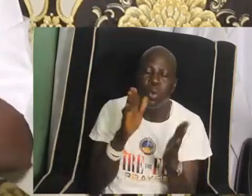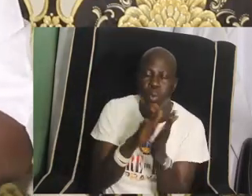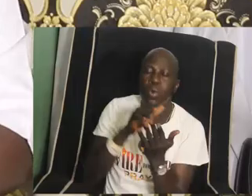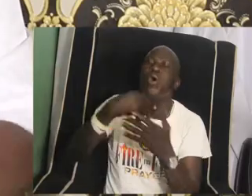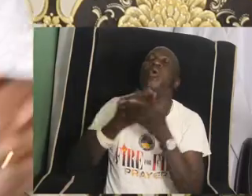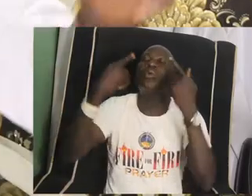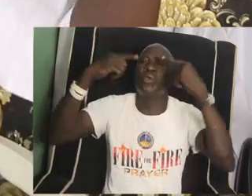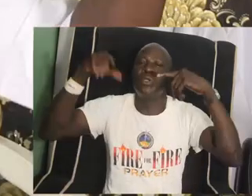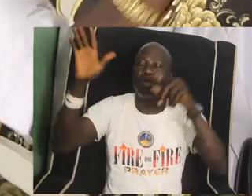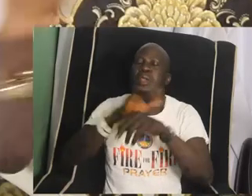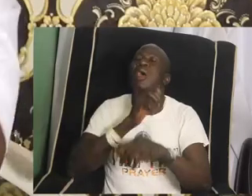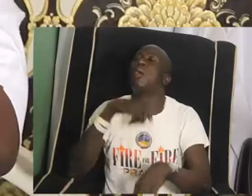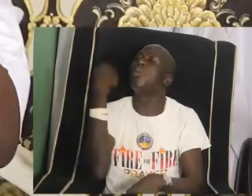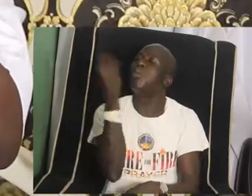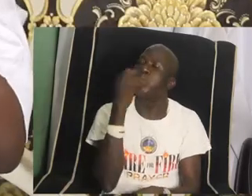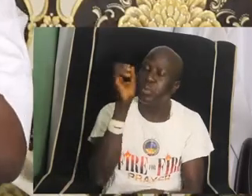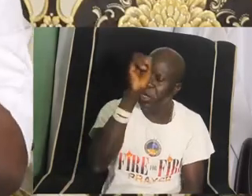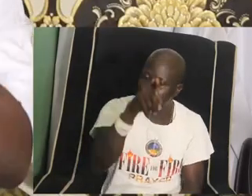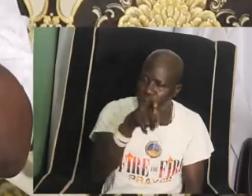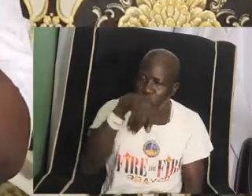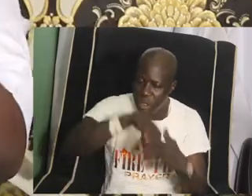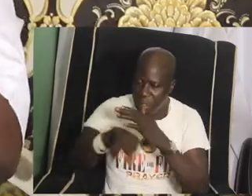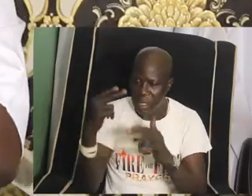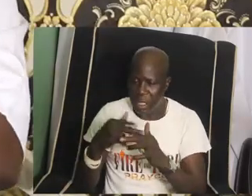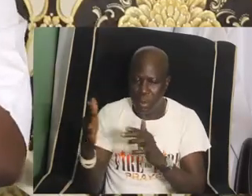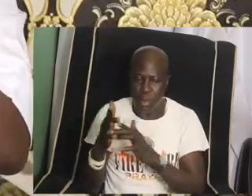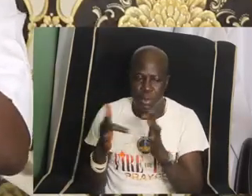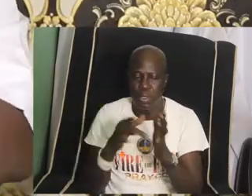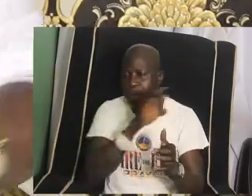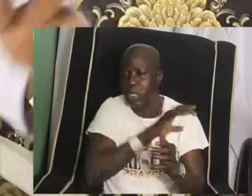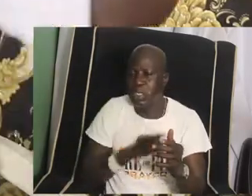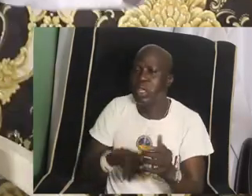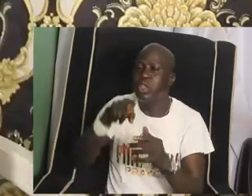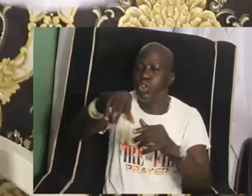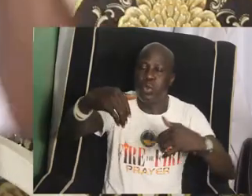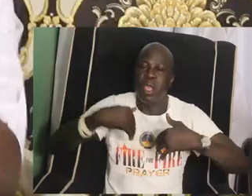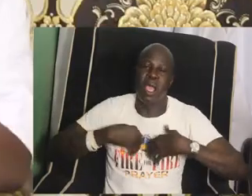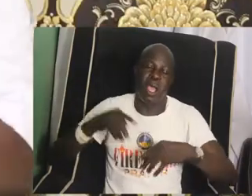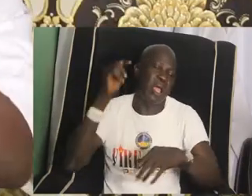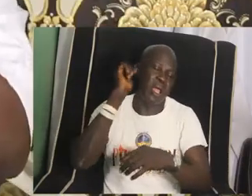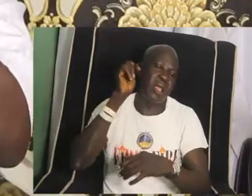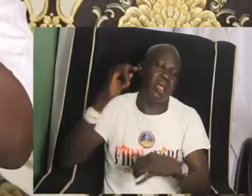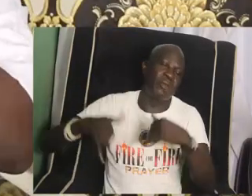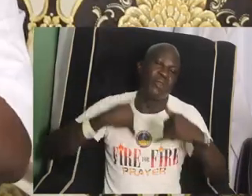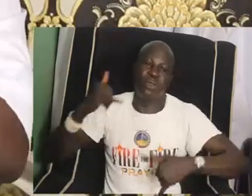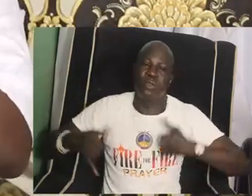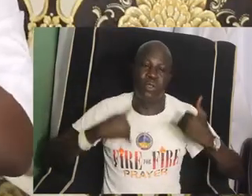name in the book of success. Mo wa sure fun o. And I bless you. Ni oruko Jesu ti nta ji. Wa ni ayo la. You have a great joy. Mo ni